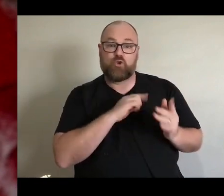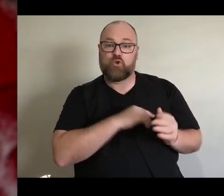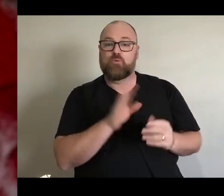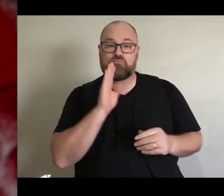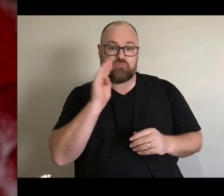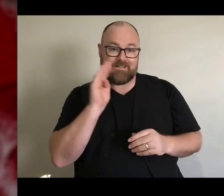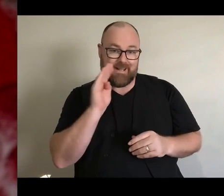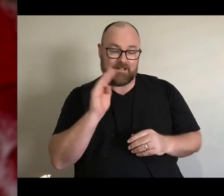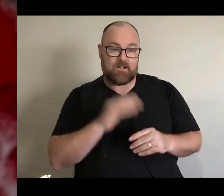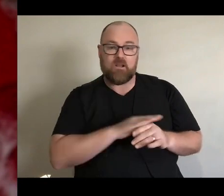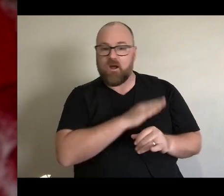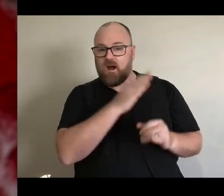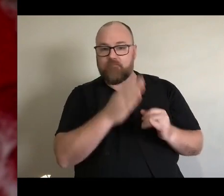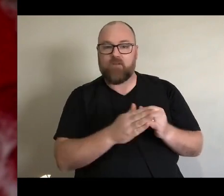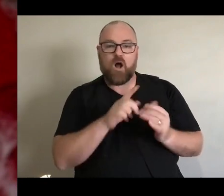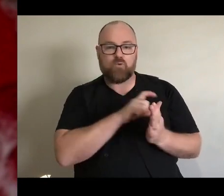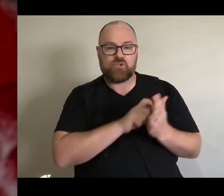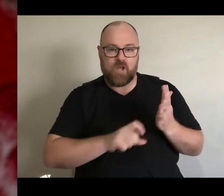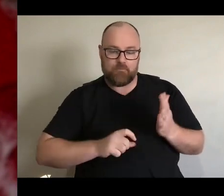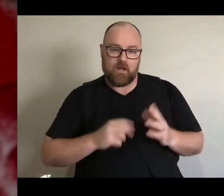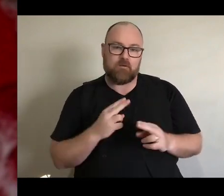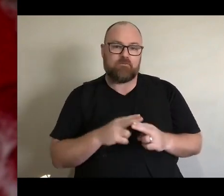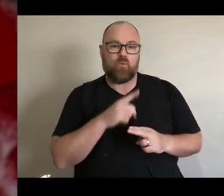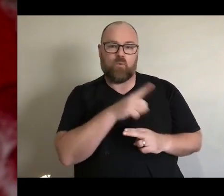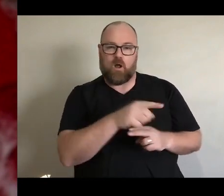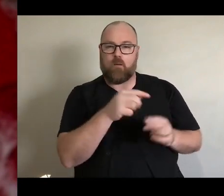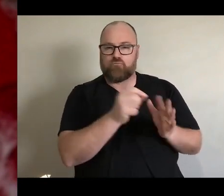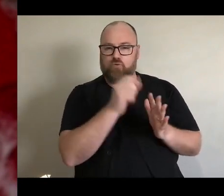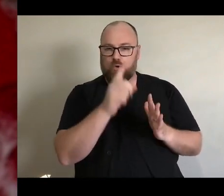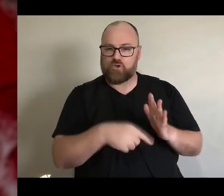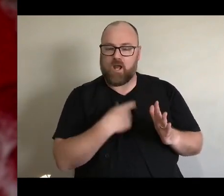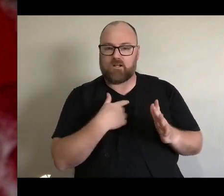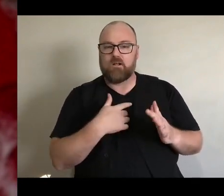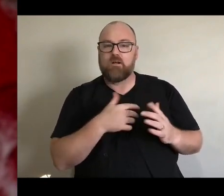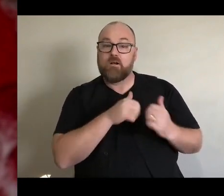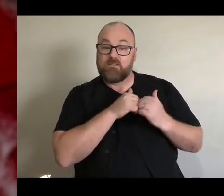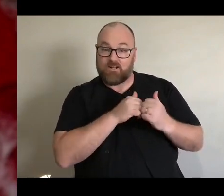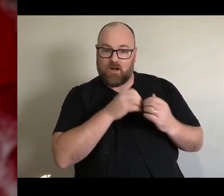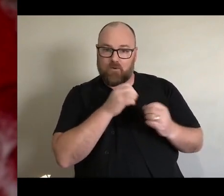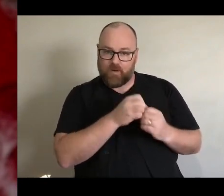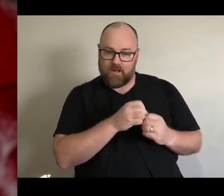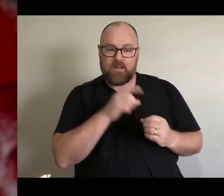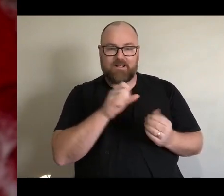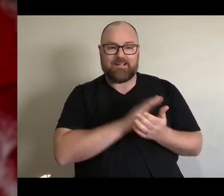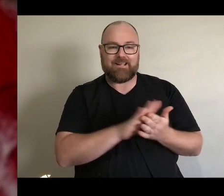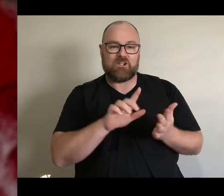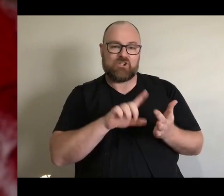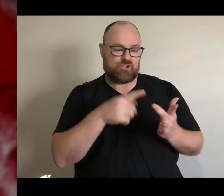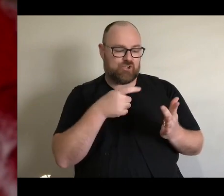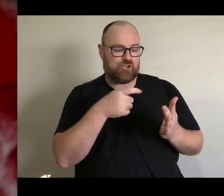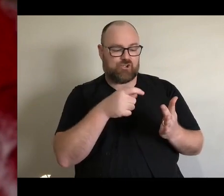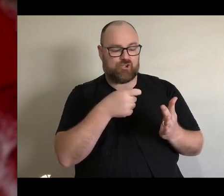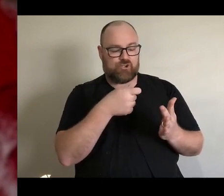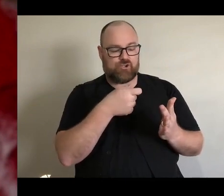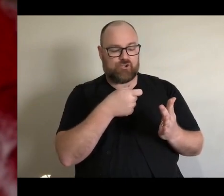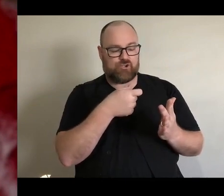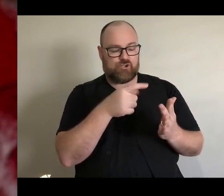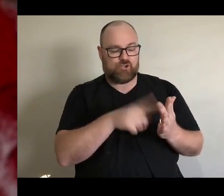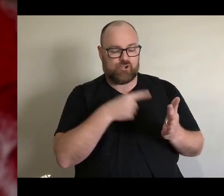the Giraba project, the creative partnership with esteemed Gitcha artists of the